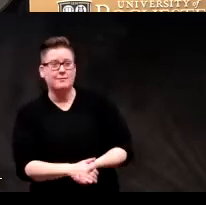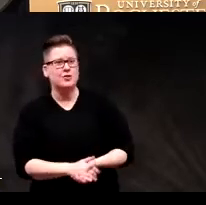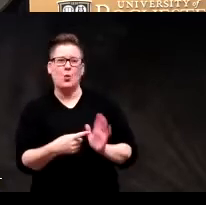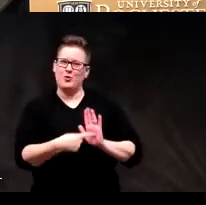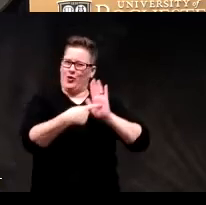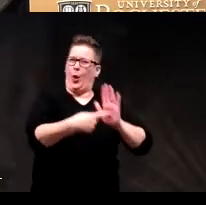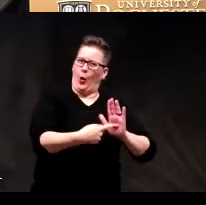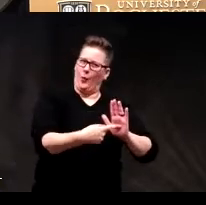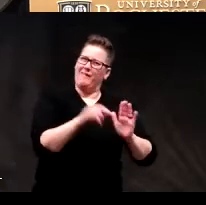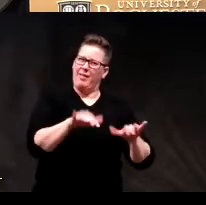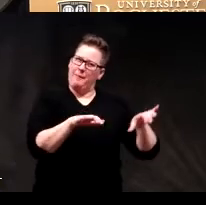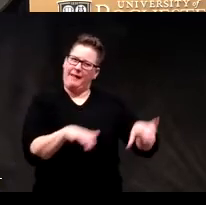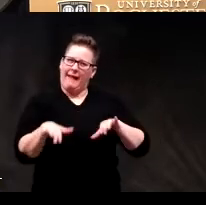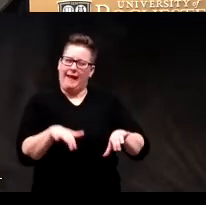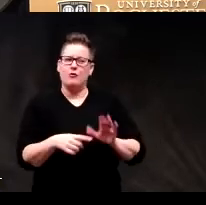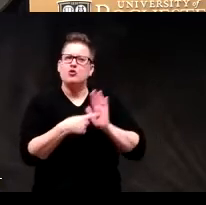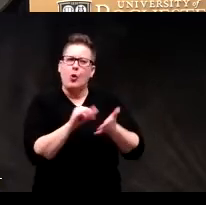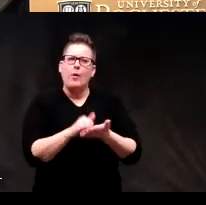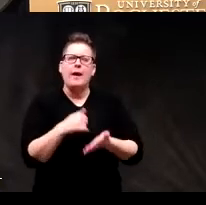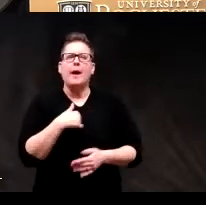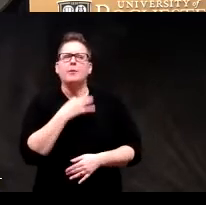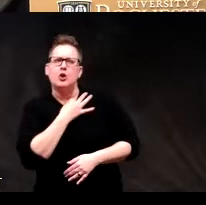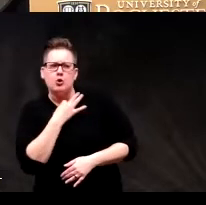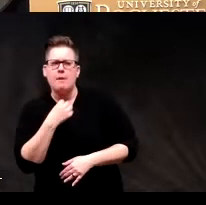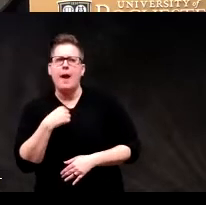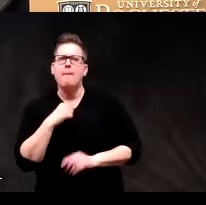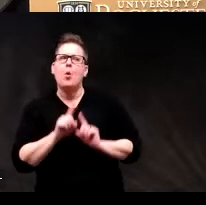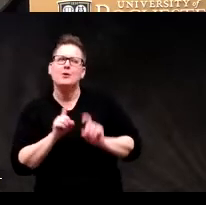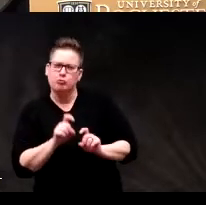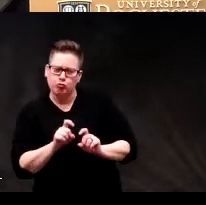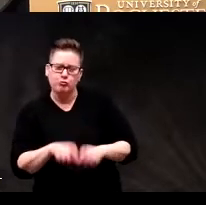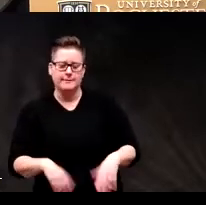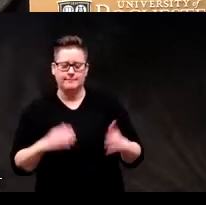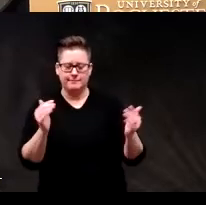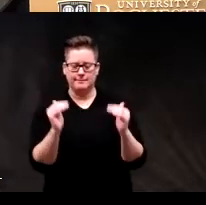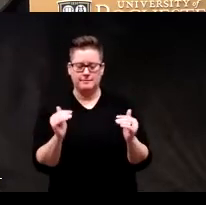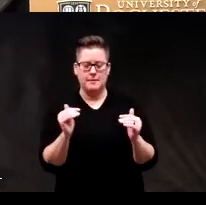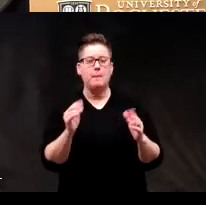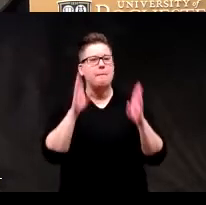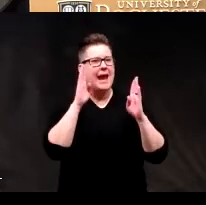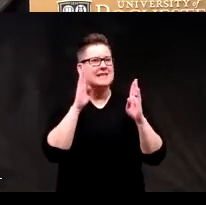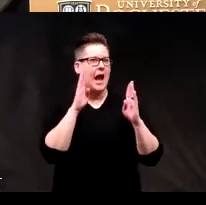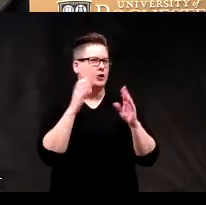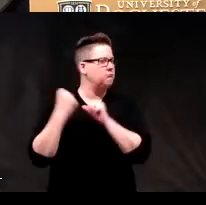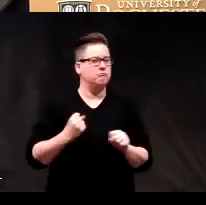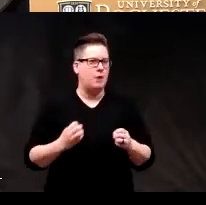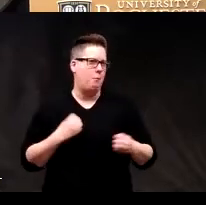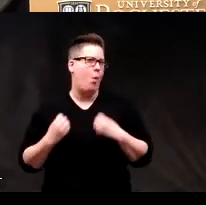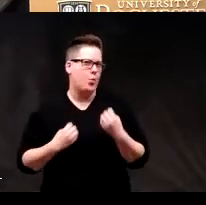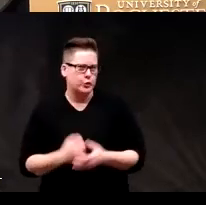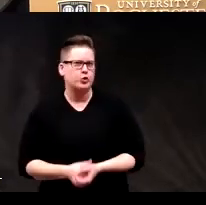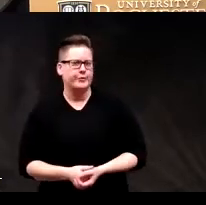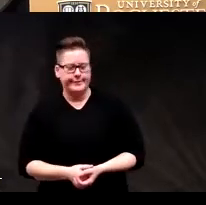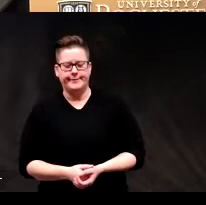Modeling that sort of questioning and curiosity. Paying attention to highly charged emotions, as I said